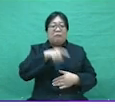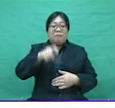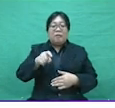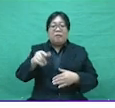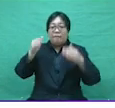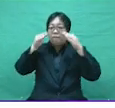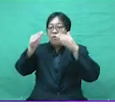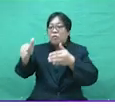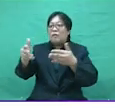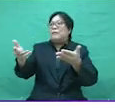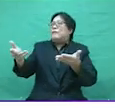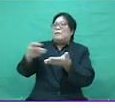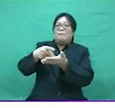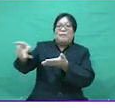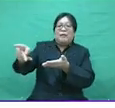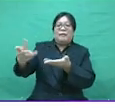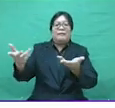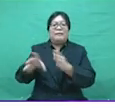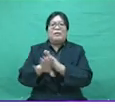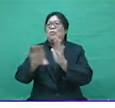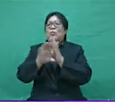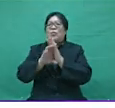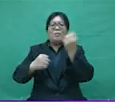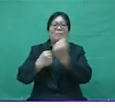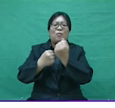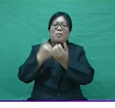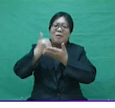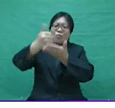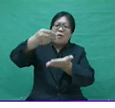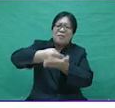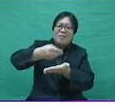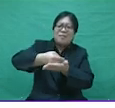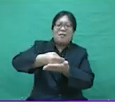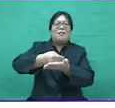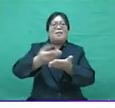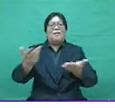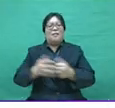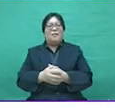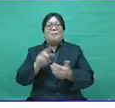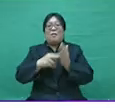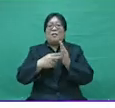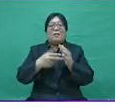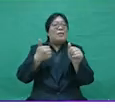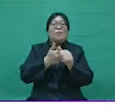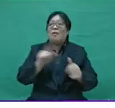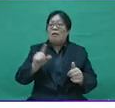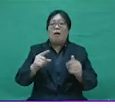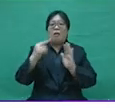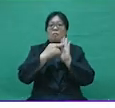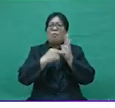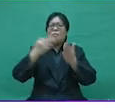focused to pay, for example, some financial supports based on totally new